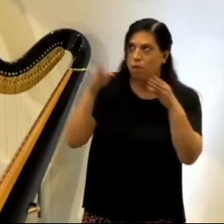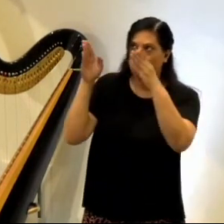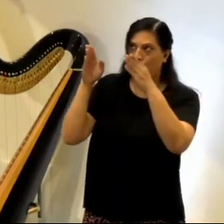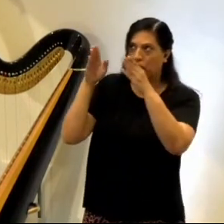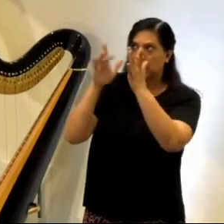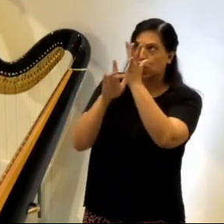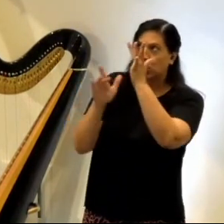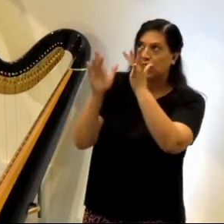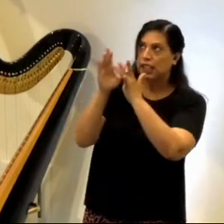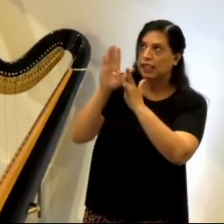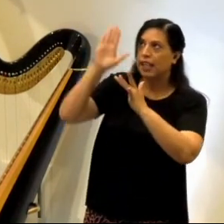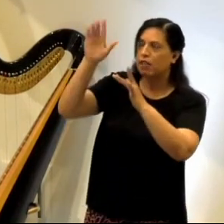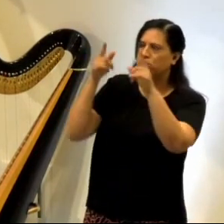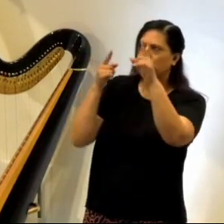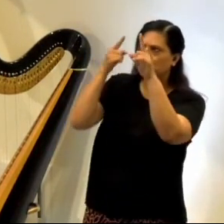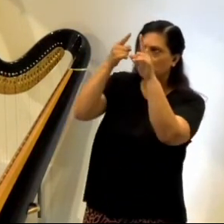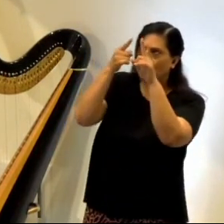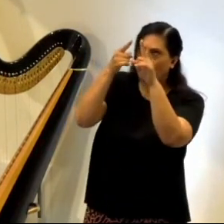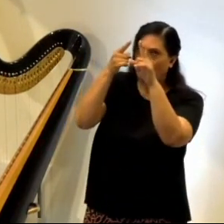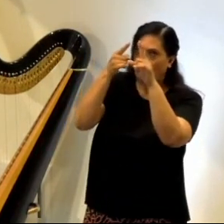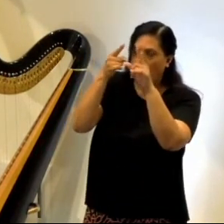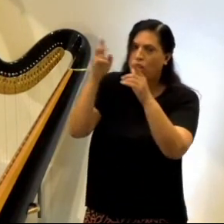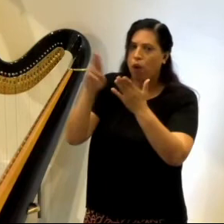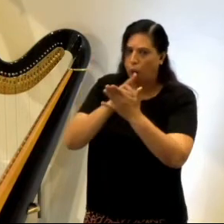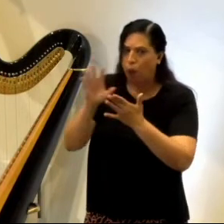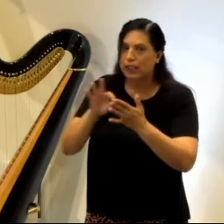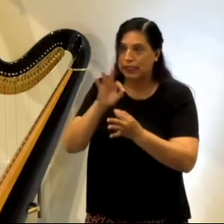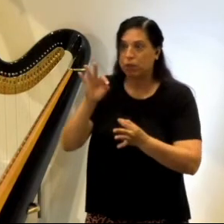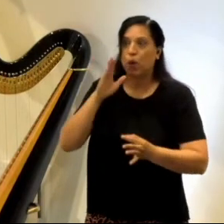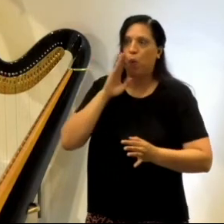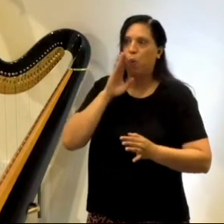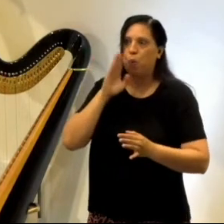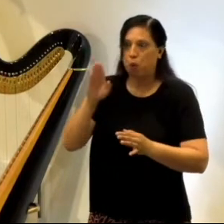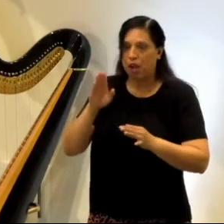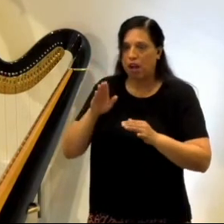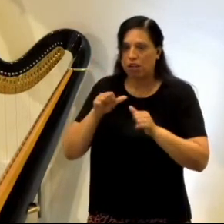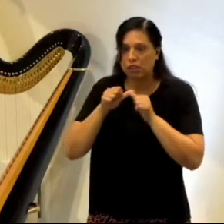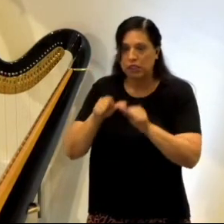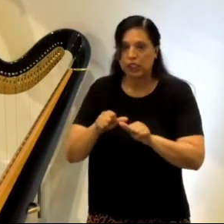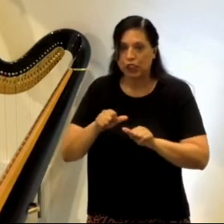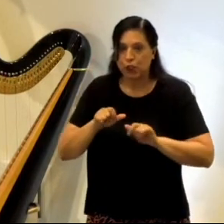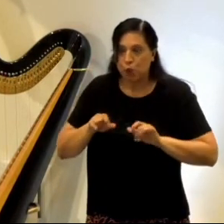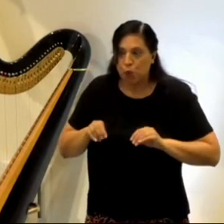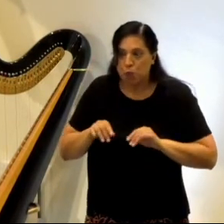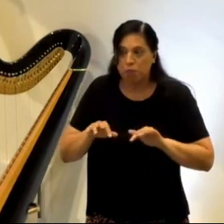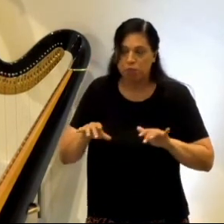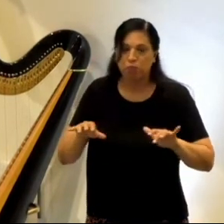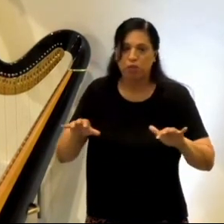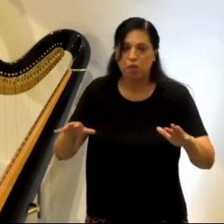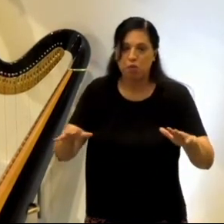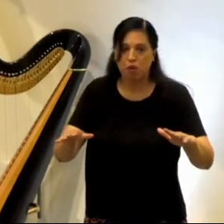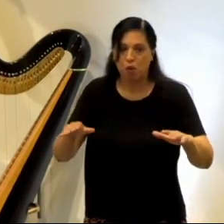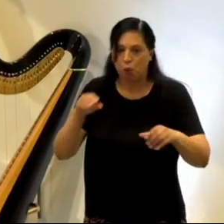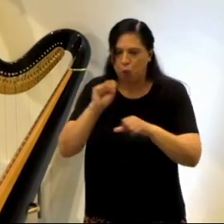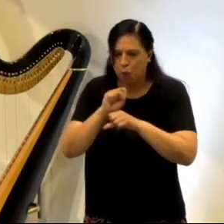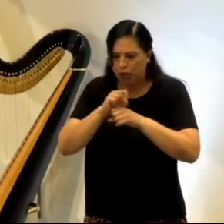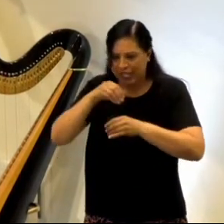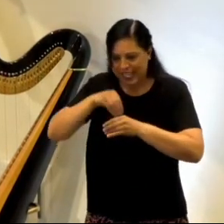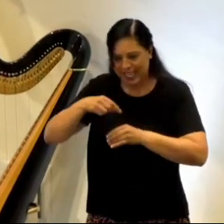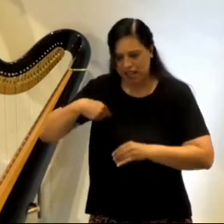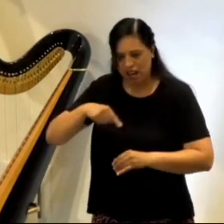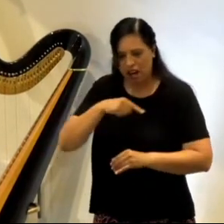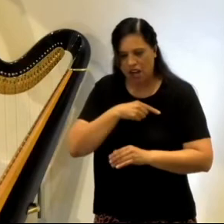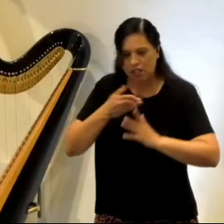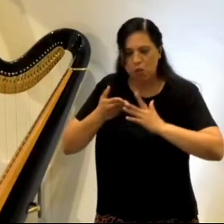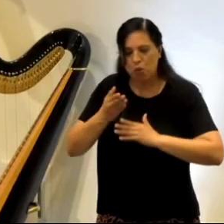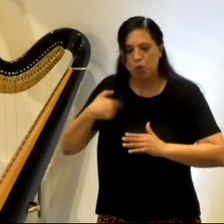His mission, the Holy Spirit's going to be on the move. The Holy Spirit's going to be working in us and through us. He'll